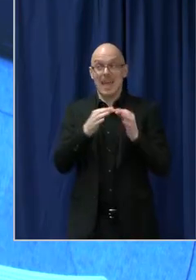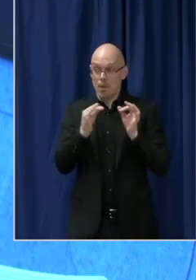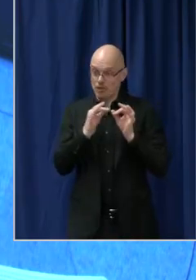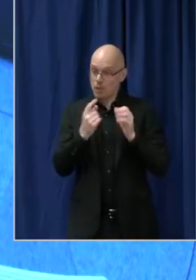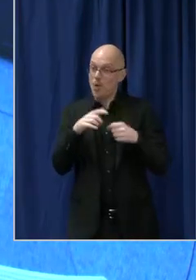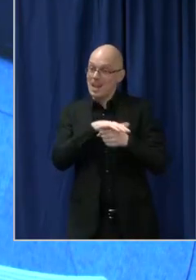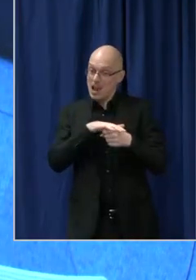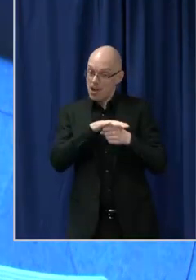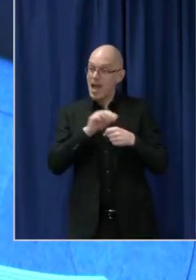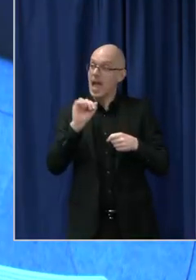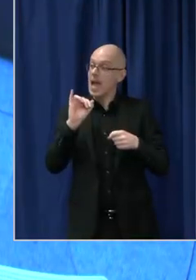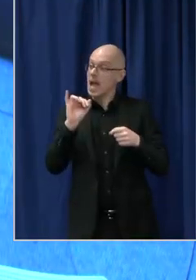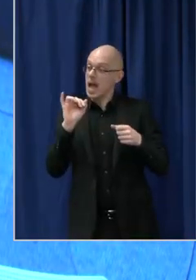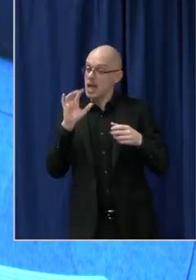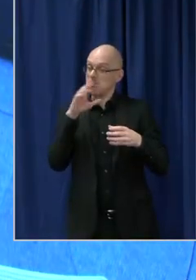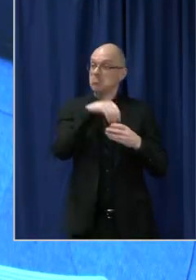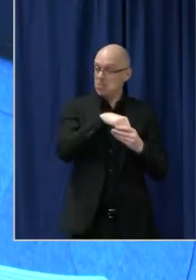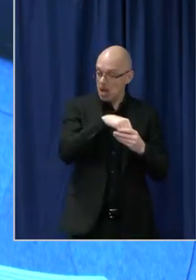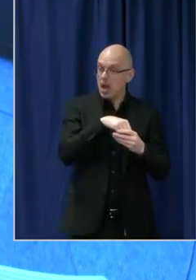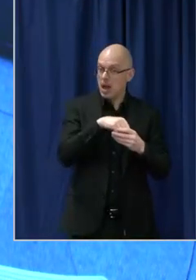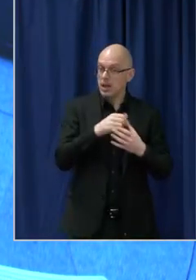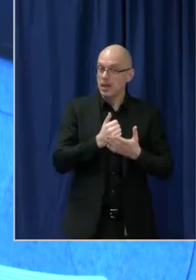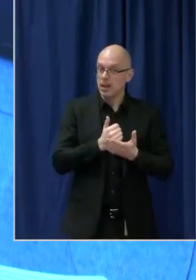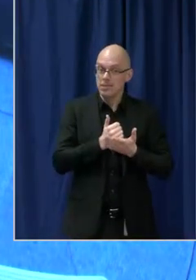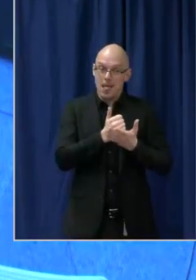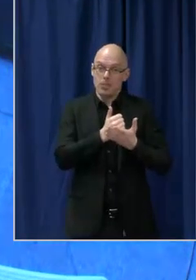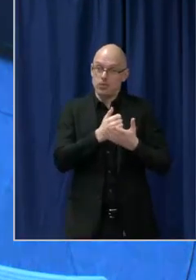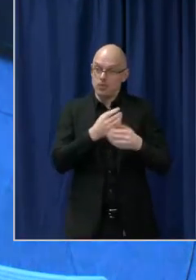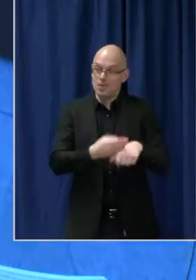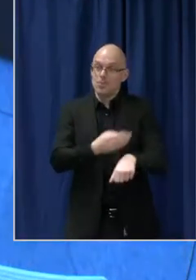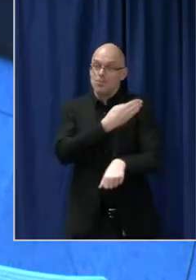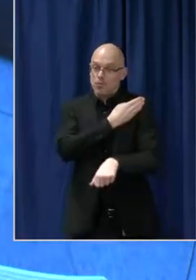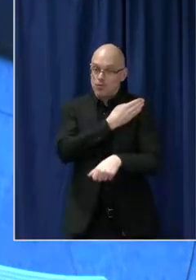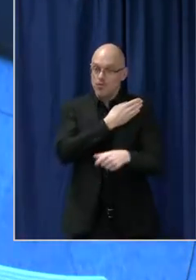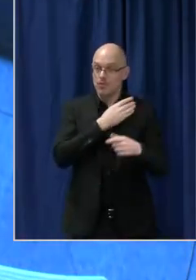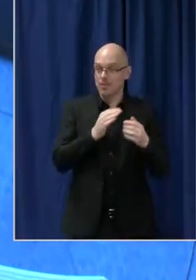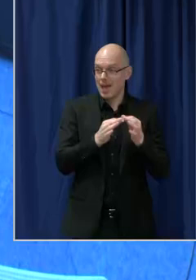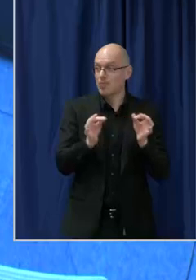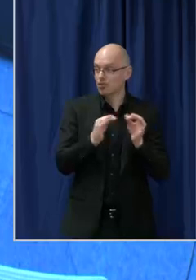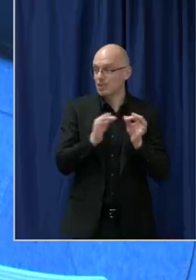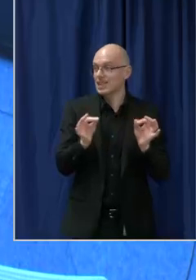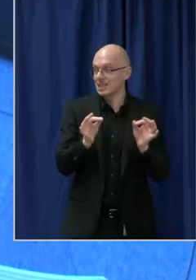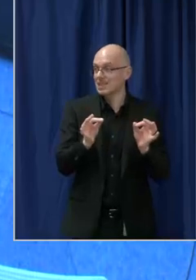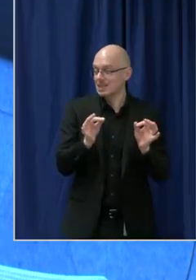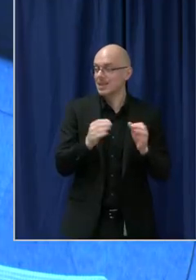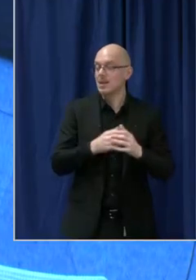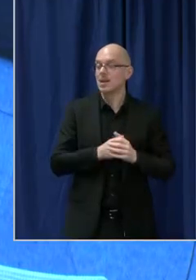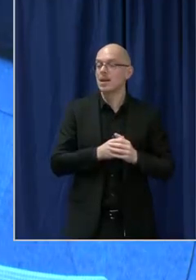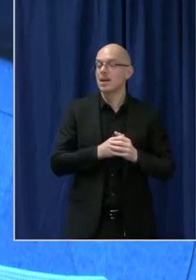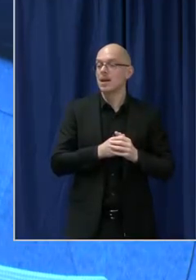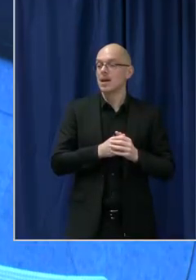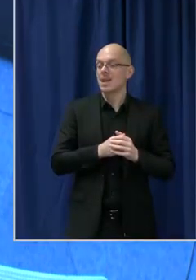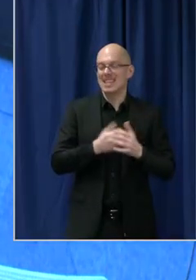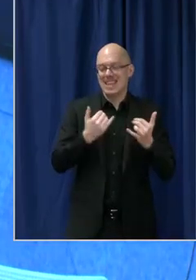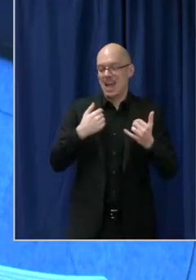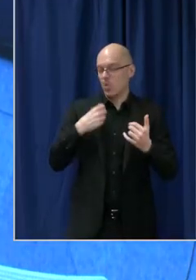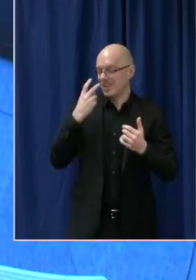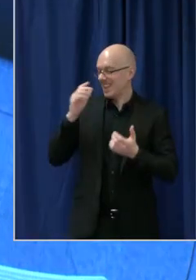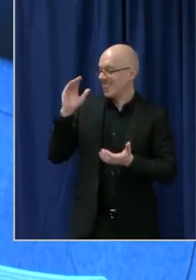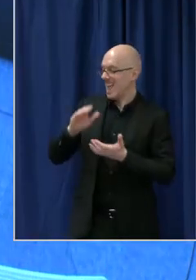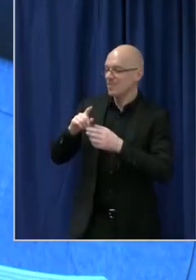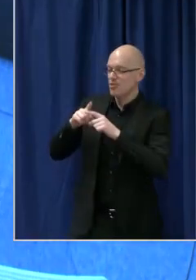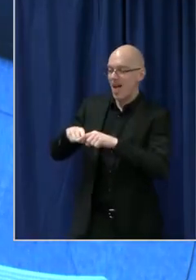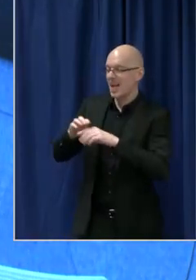help improve as we're increasingly transitioning away from CAs, communications assistants,